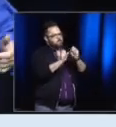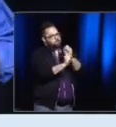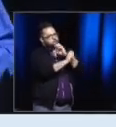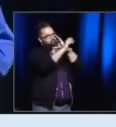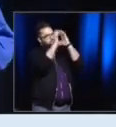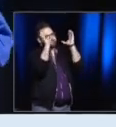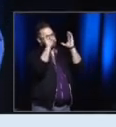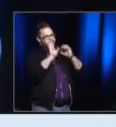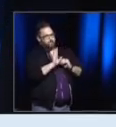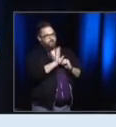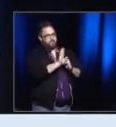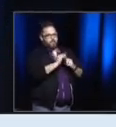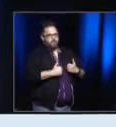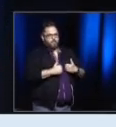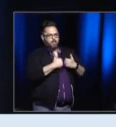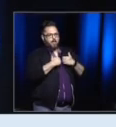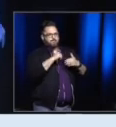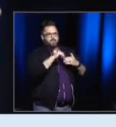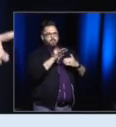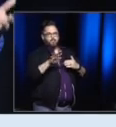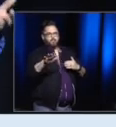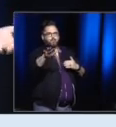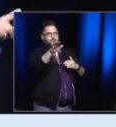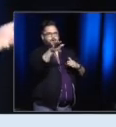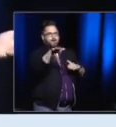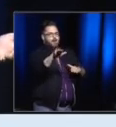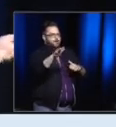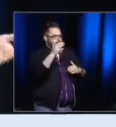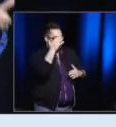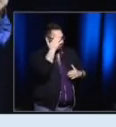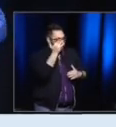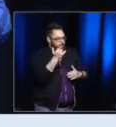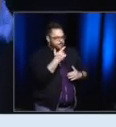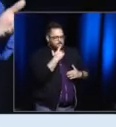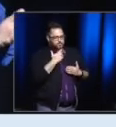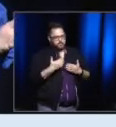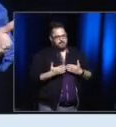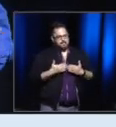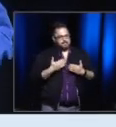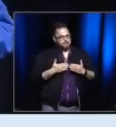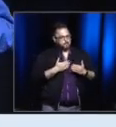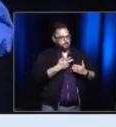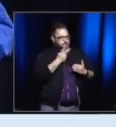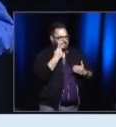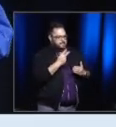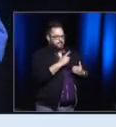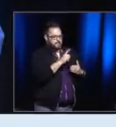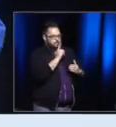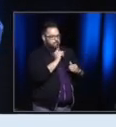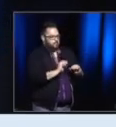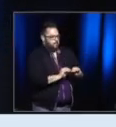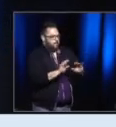wild. Why? Because it's really easy to see. It's really obvious. It's a